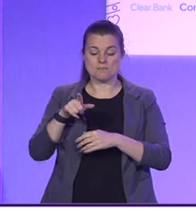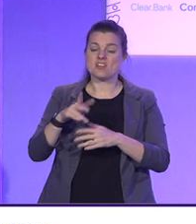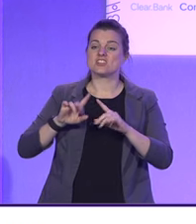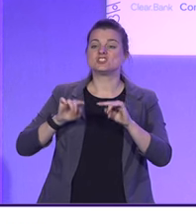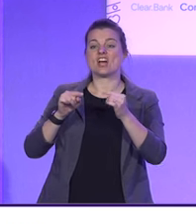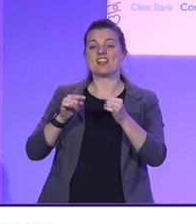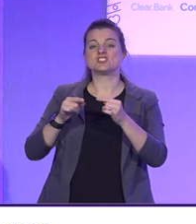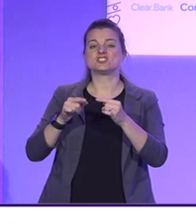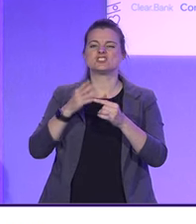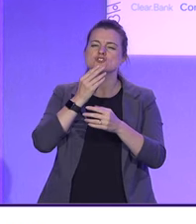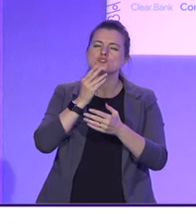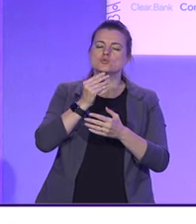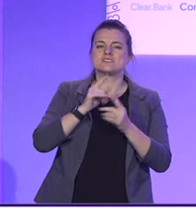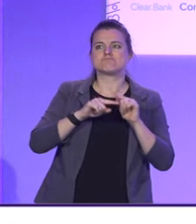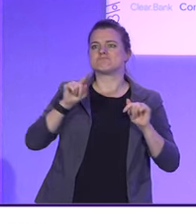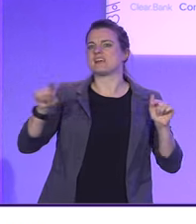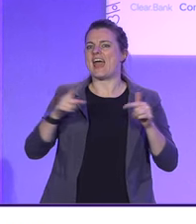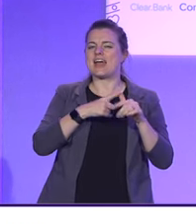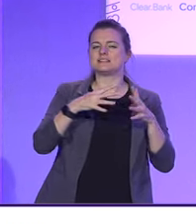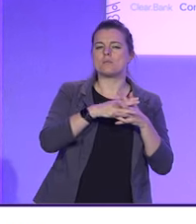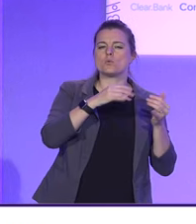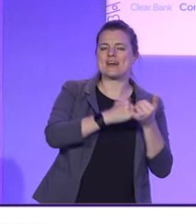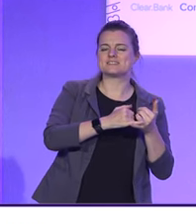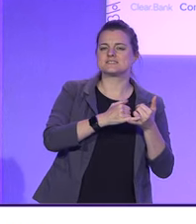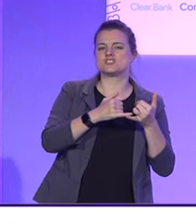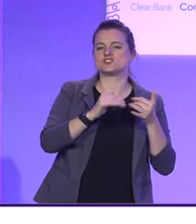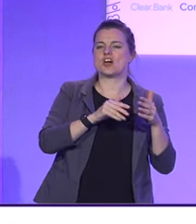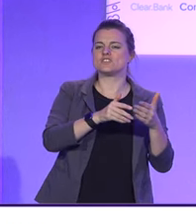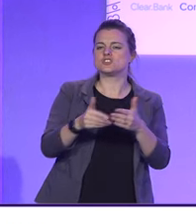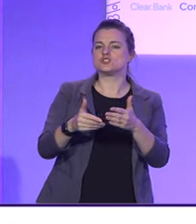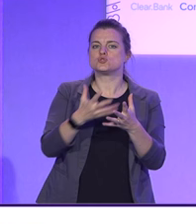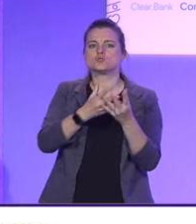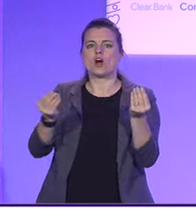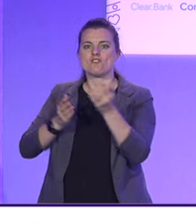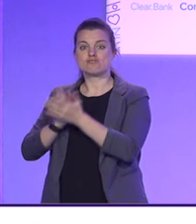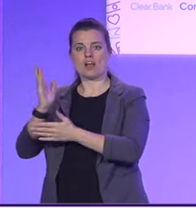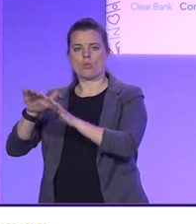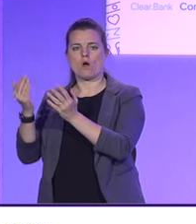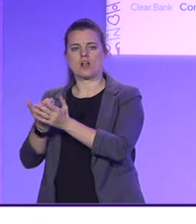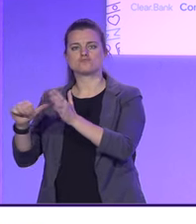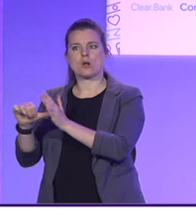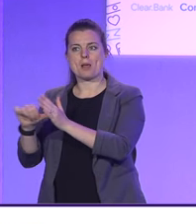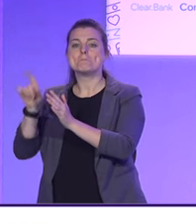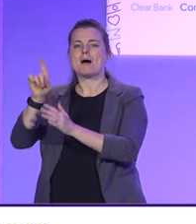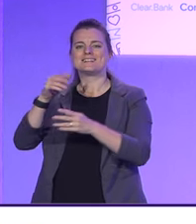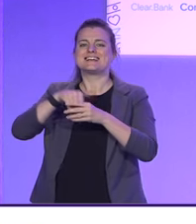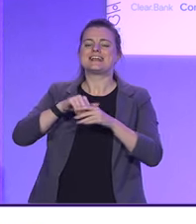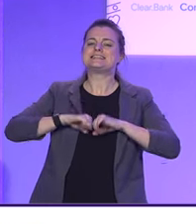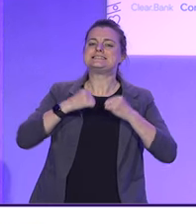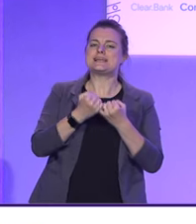players to use various AWS services to solve real-world technical problems, but in a fun, team-based